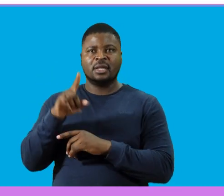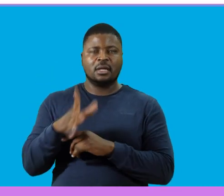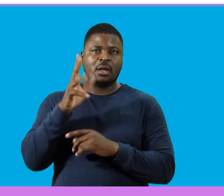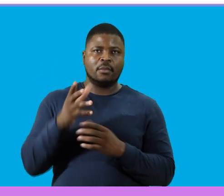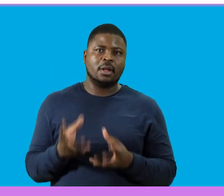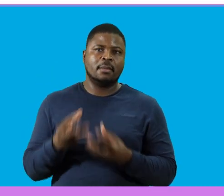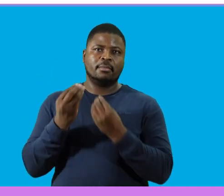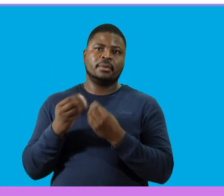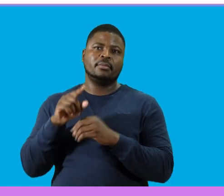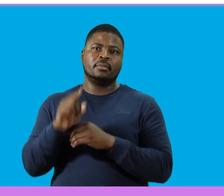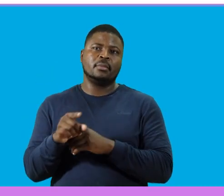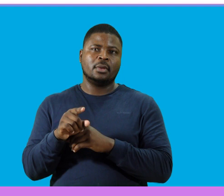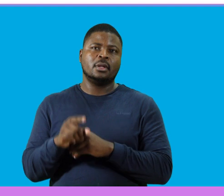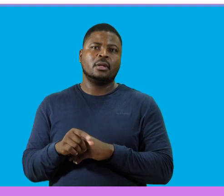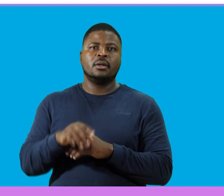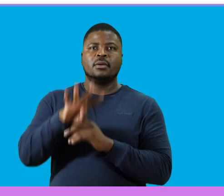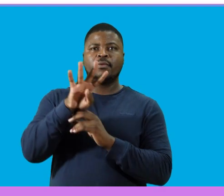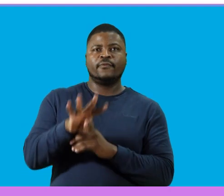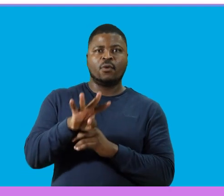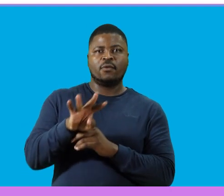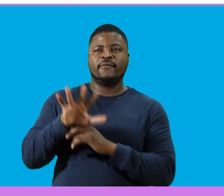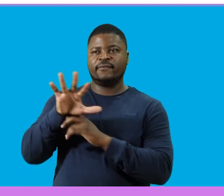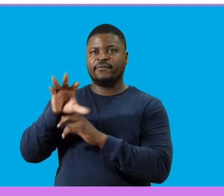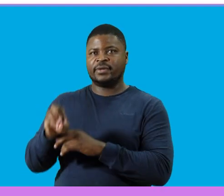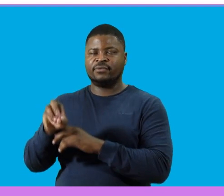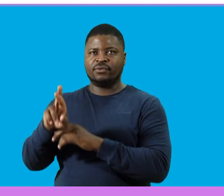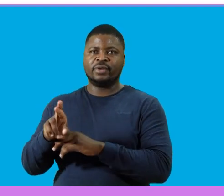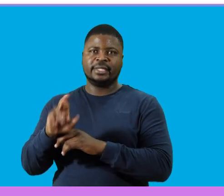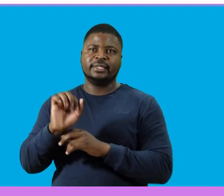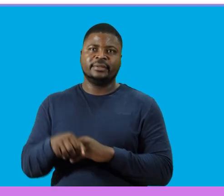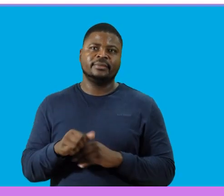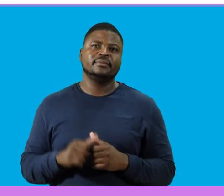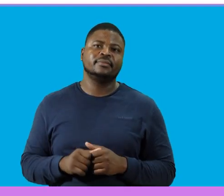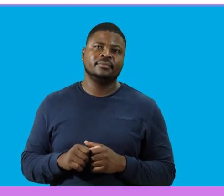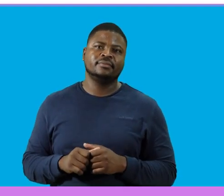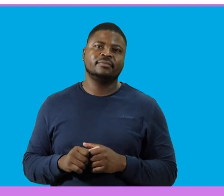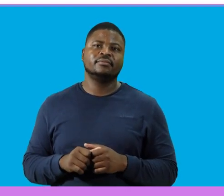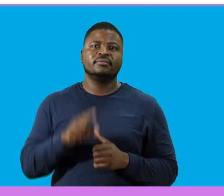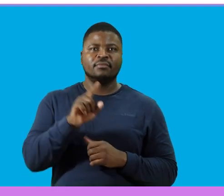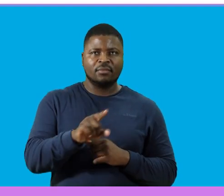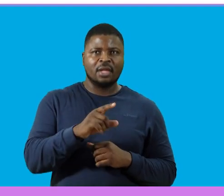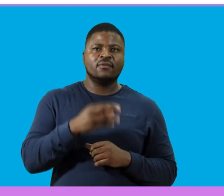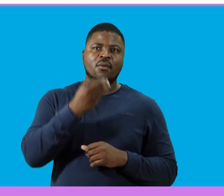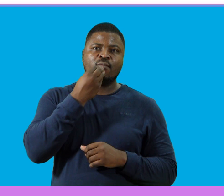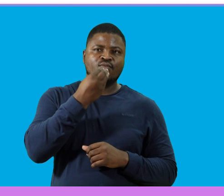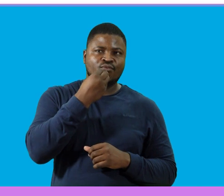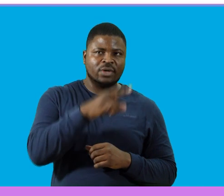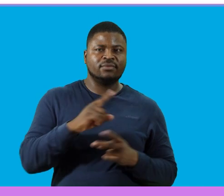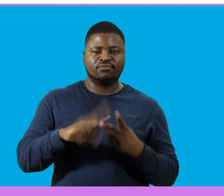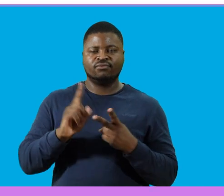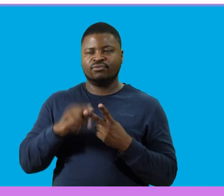then that is 450 Rand. And then for meals and